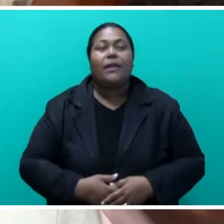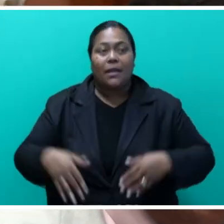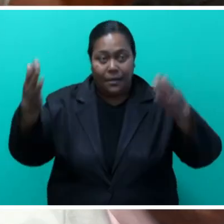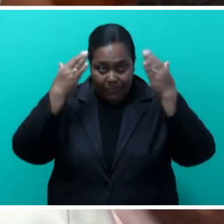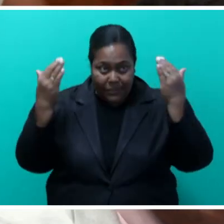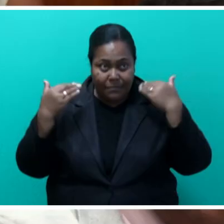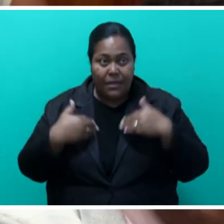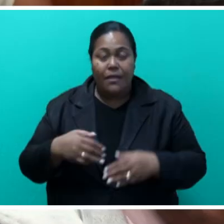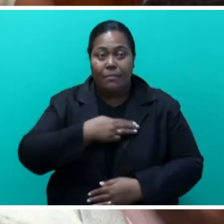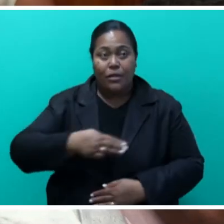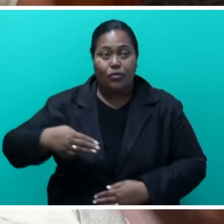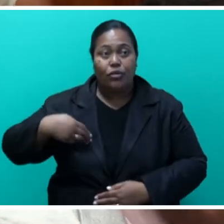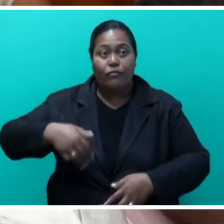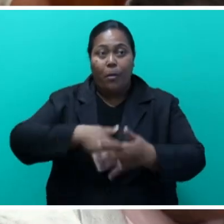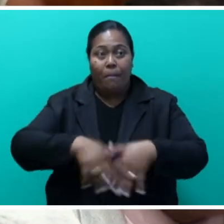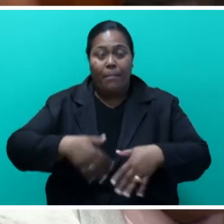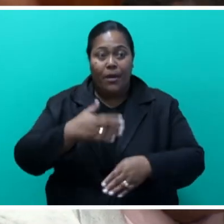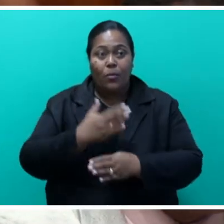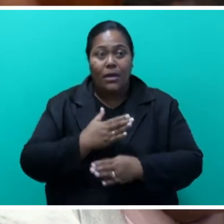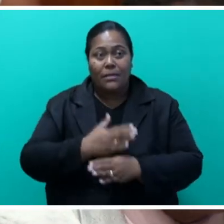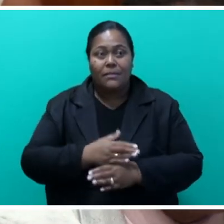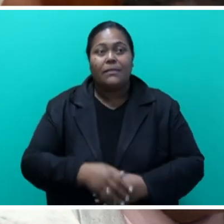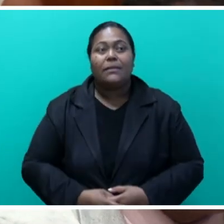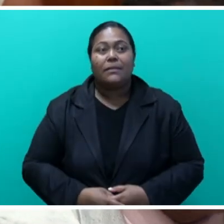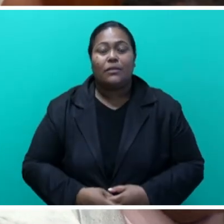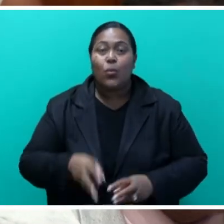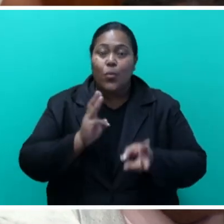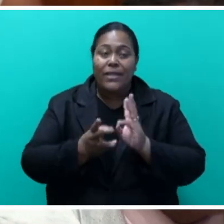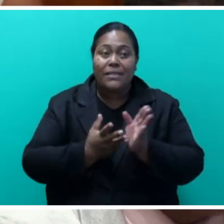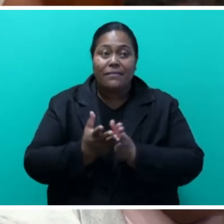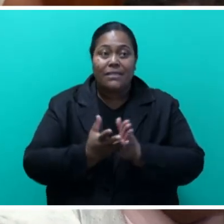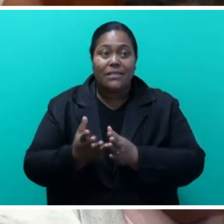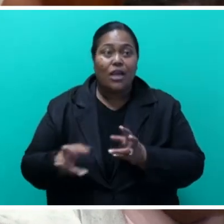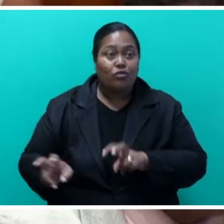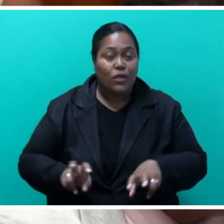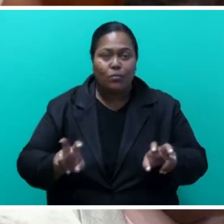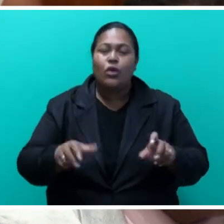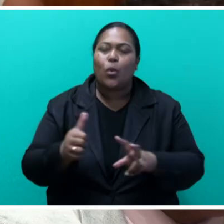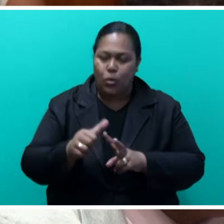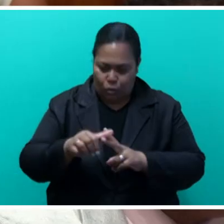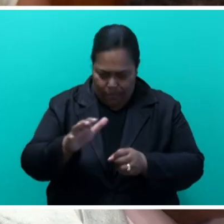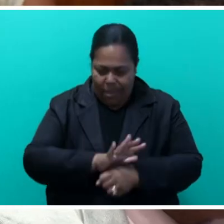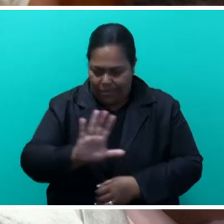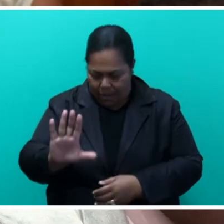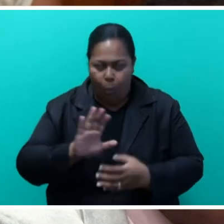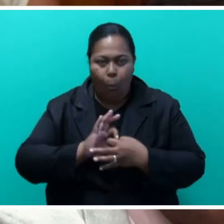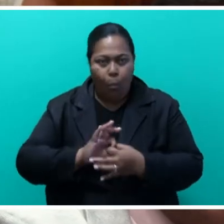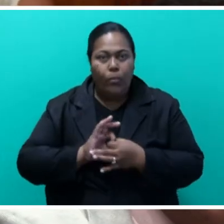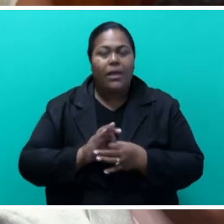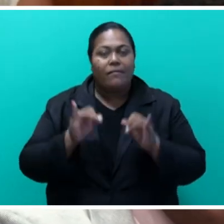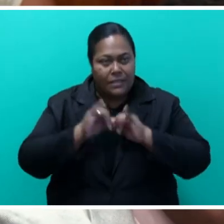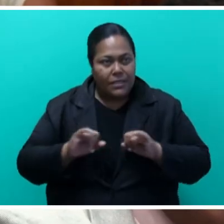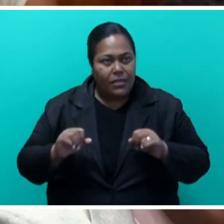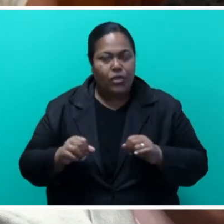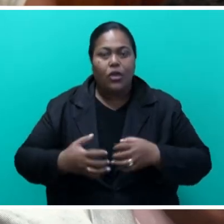Public Works, Meteorological Services and Transport also conducted their investigation on the mechanical components